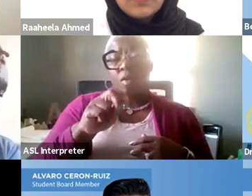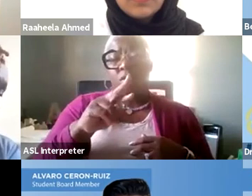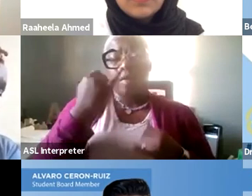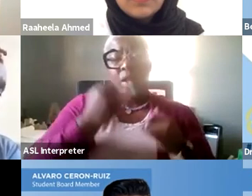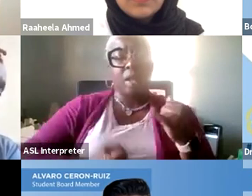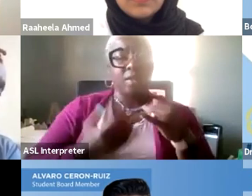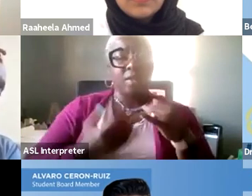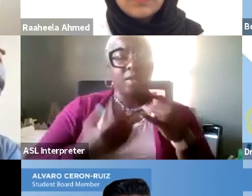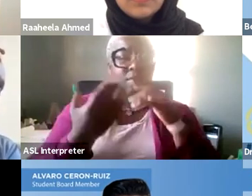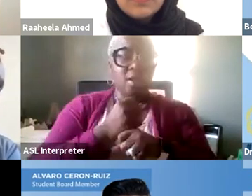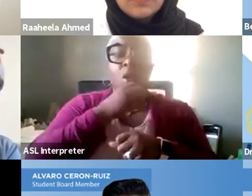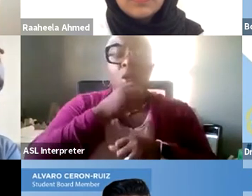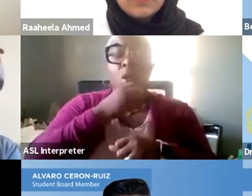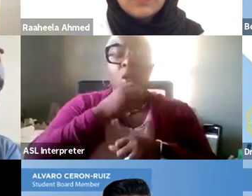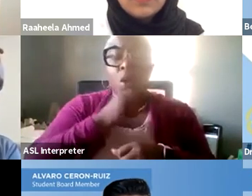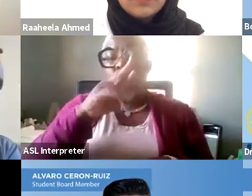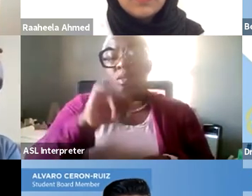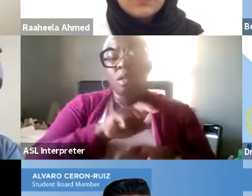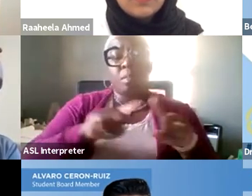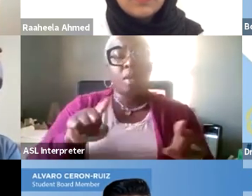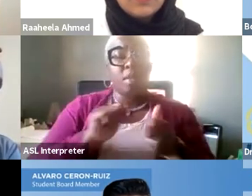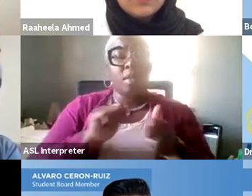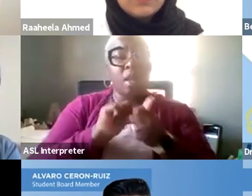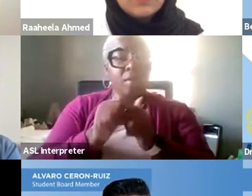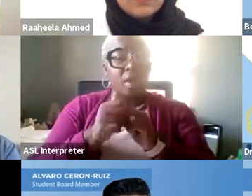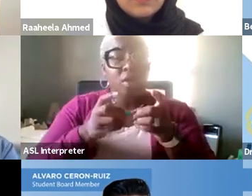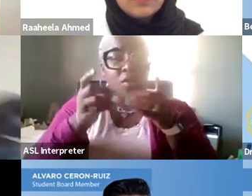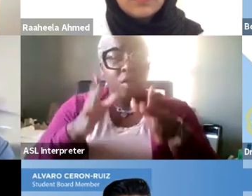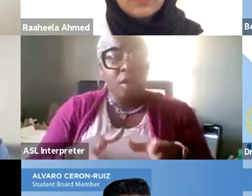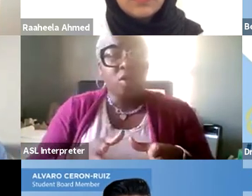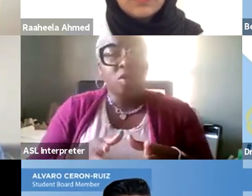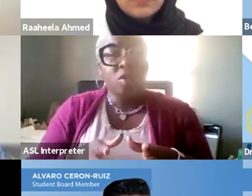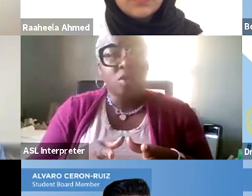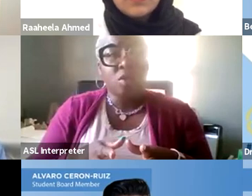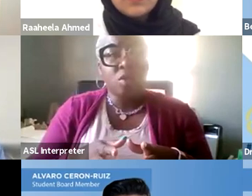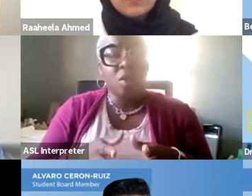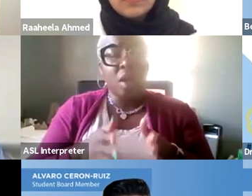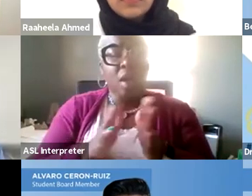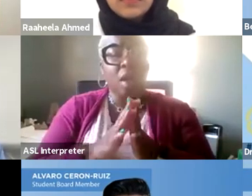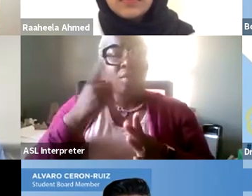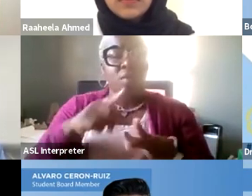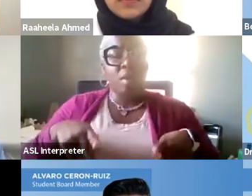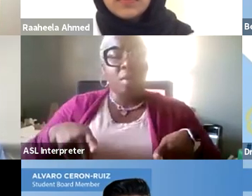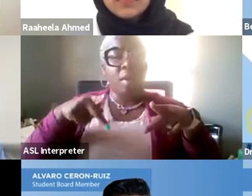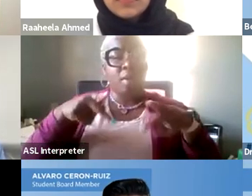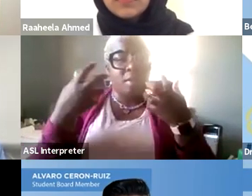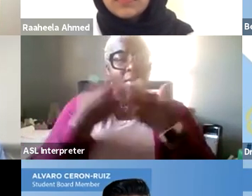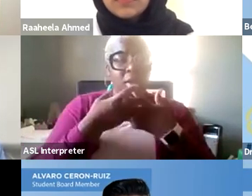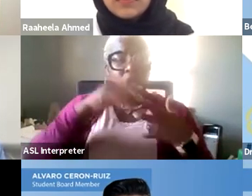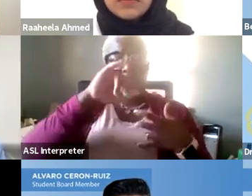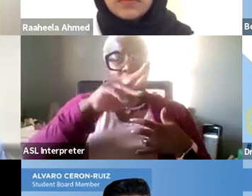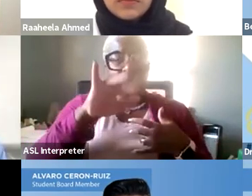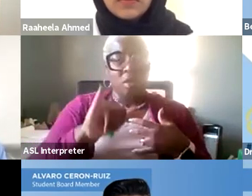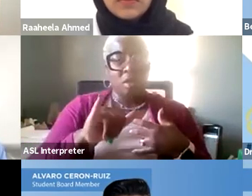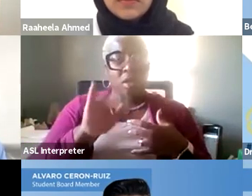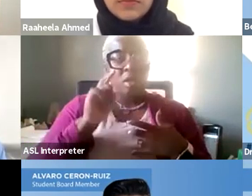team is wearing very old jerseys. However, the athletic director did place an order for some pants to match those jerseys, and